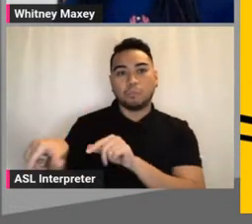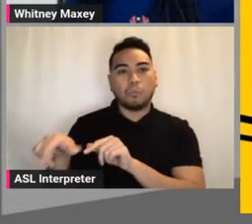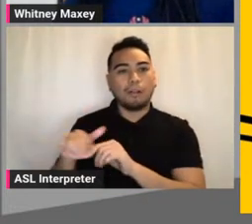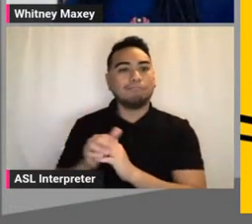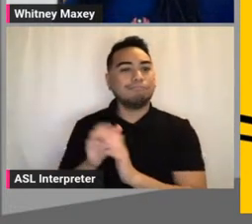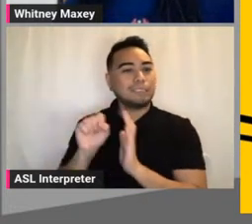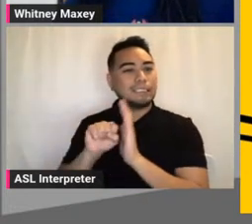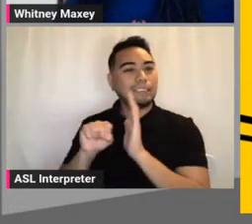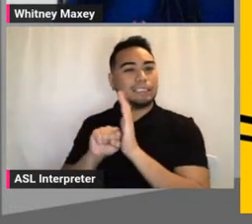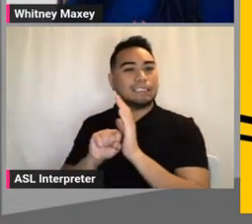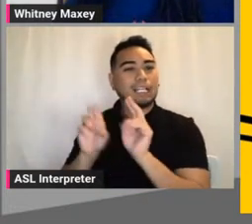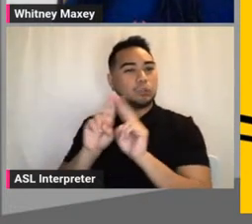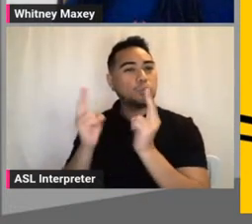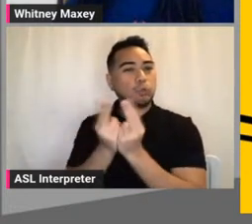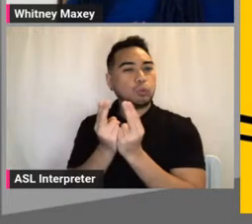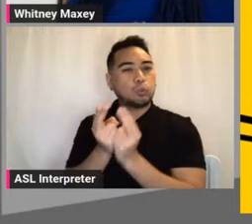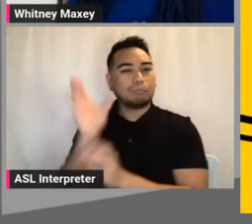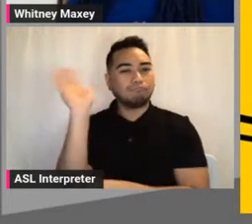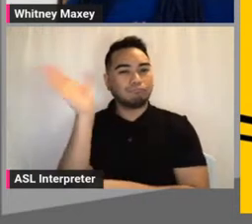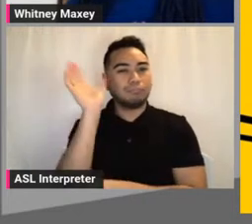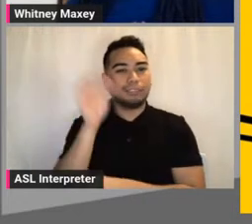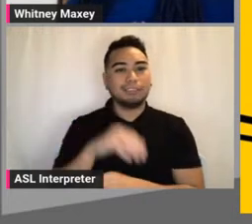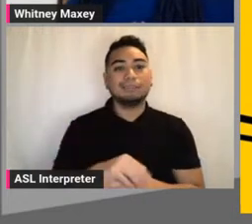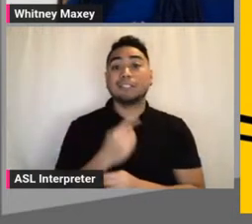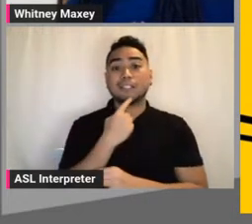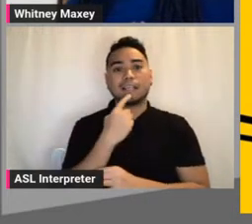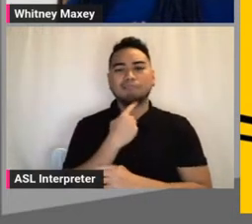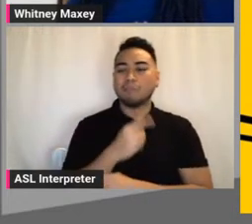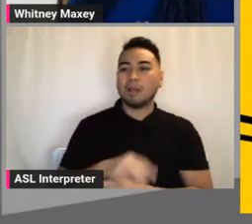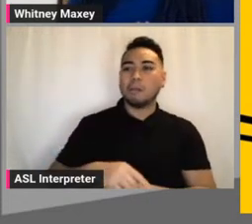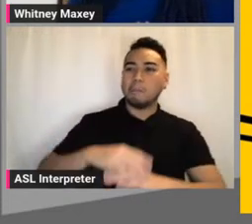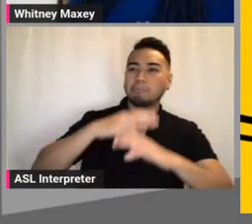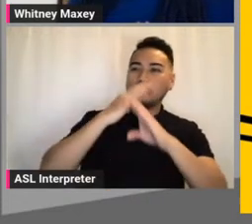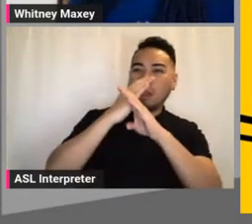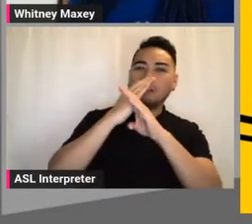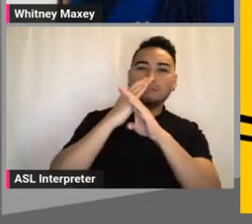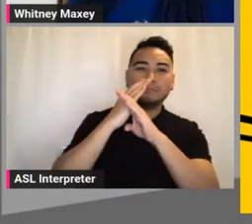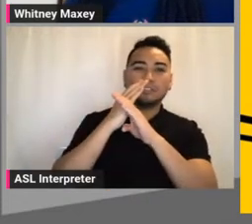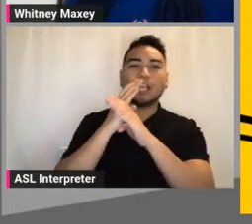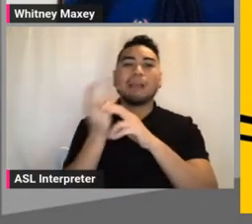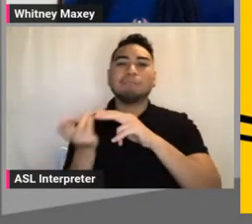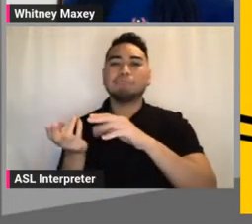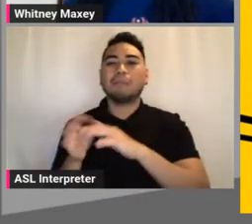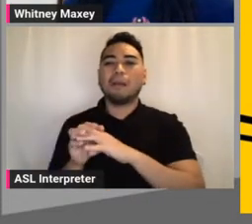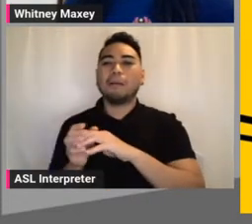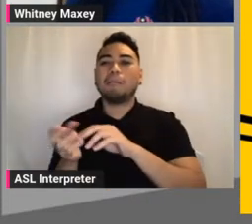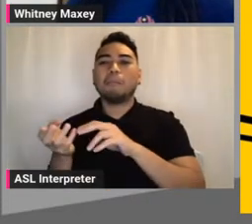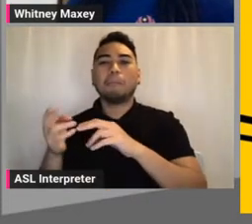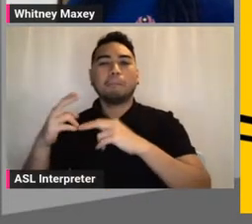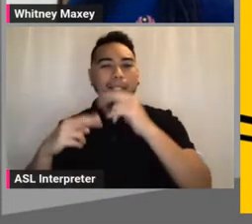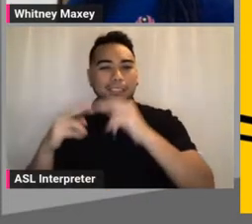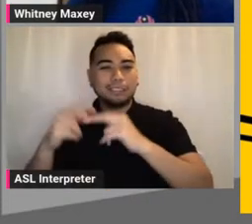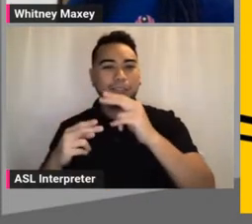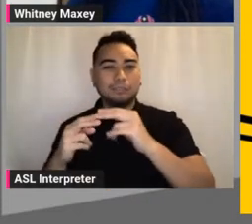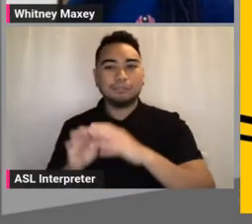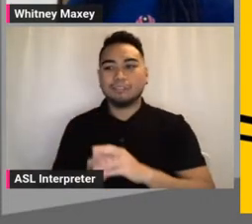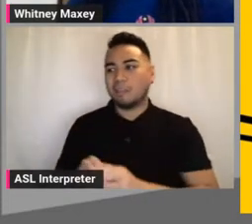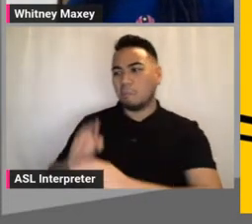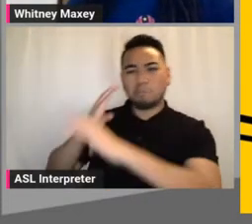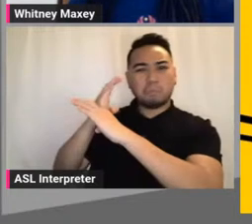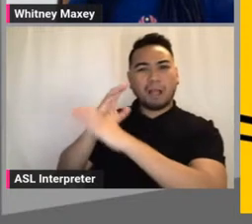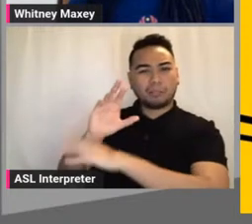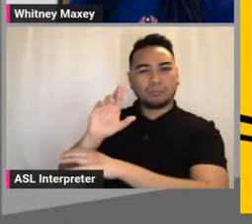address. He said, "Block and build. Block the far right while building the power we need to